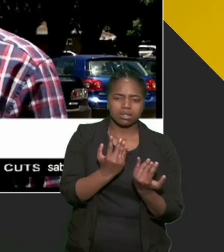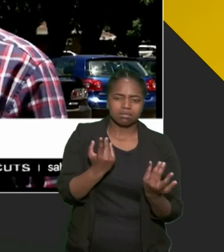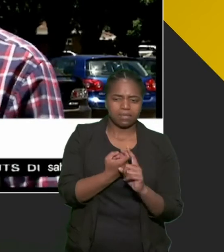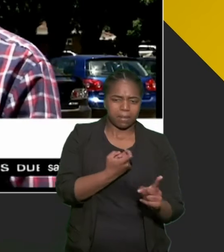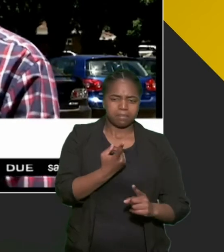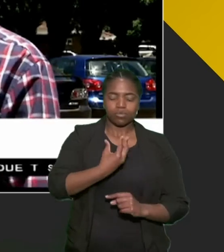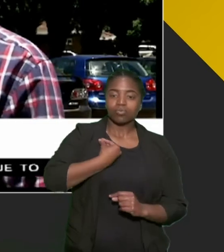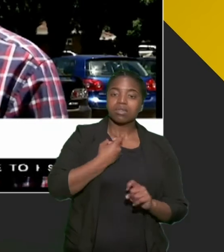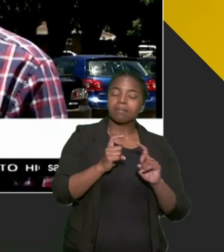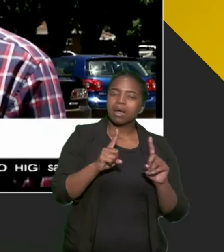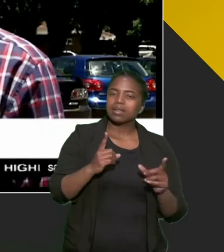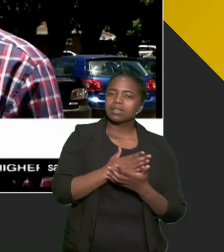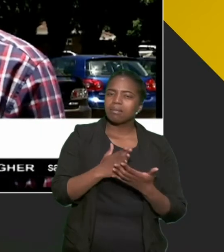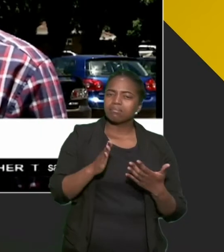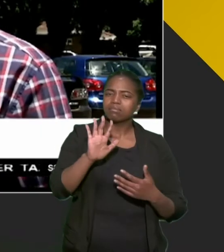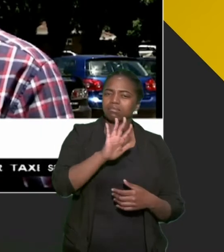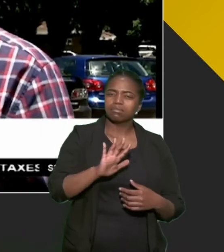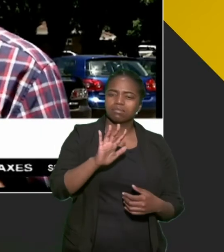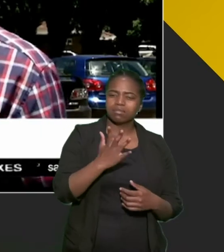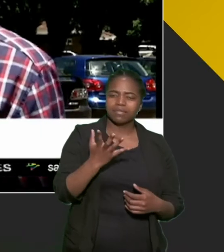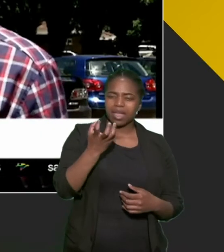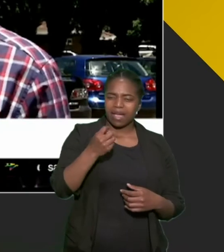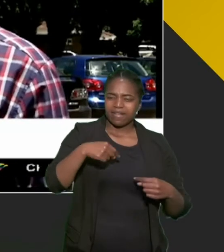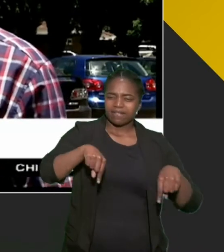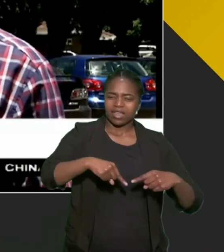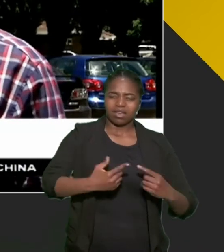them. But to a certain extent, there is this fear